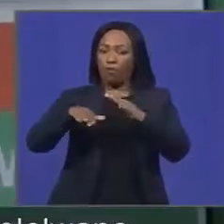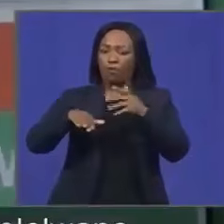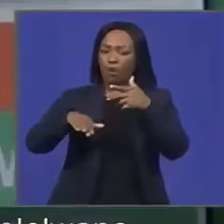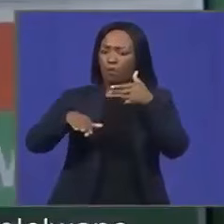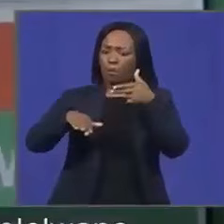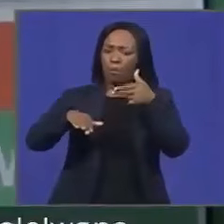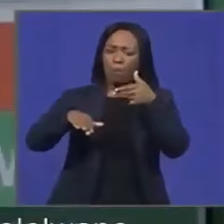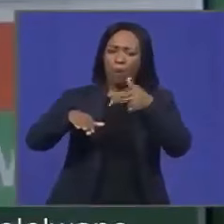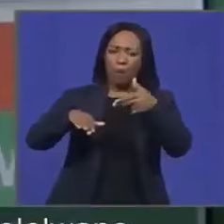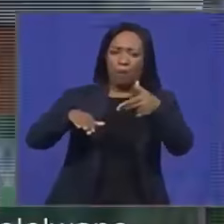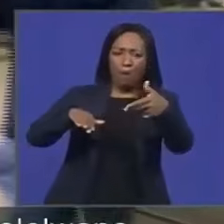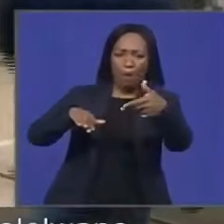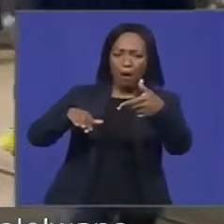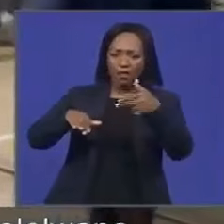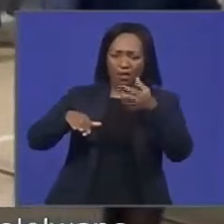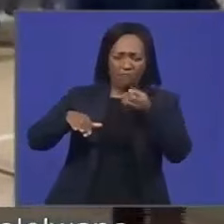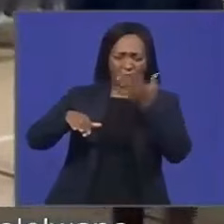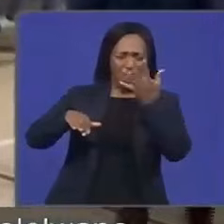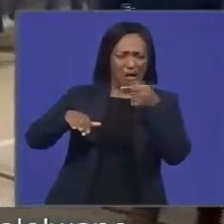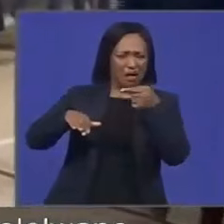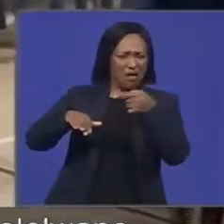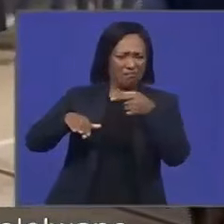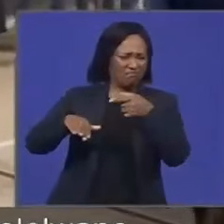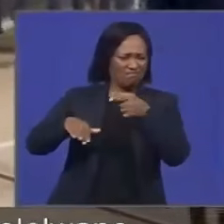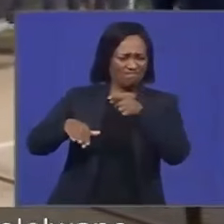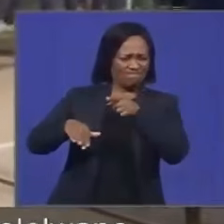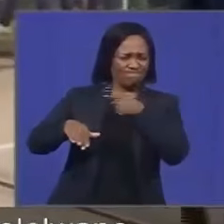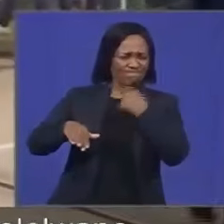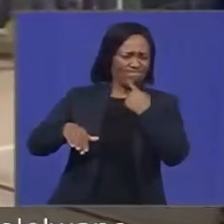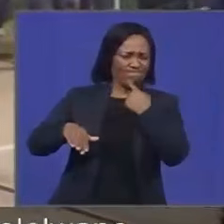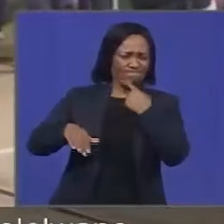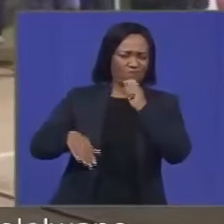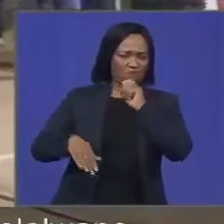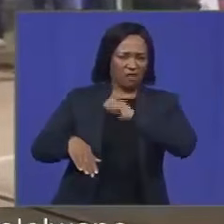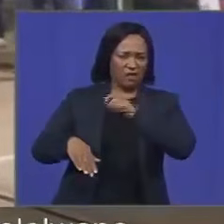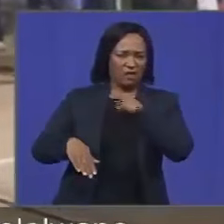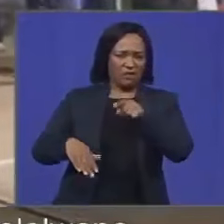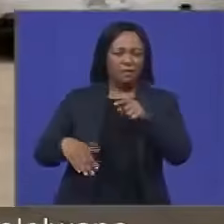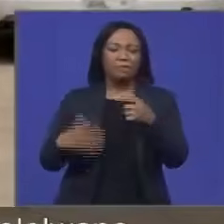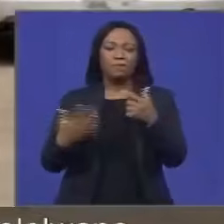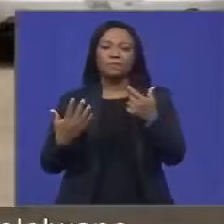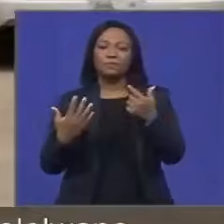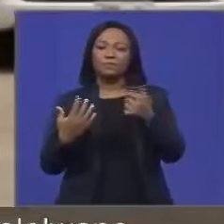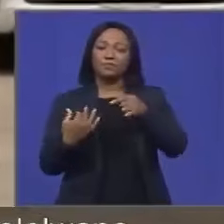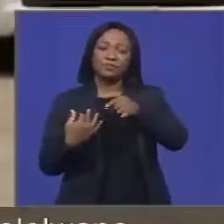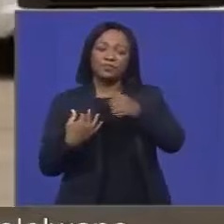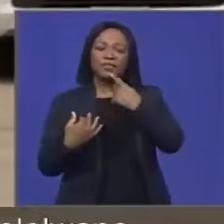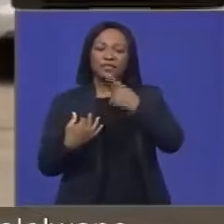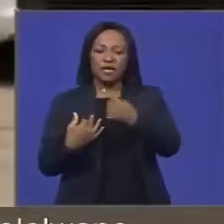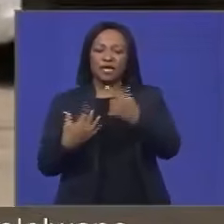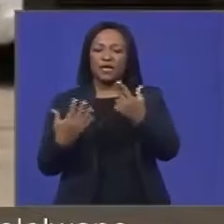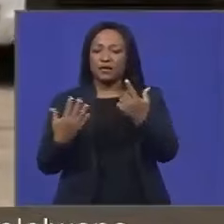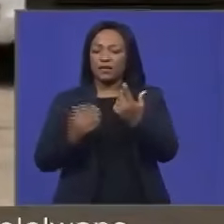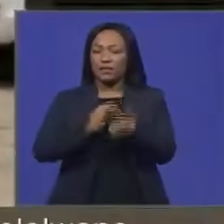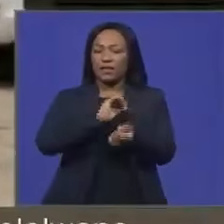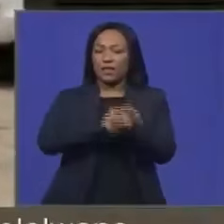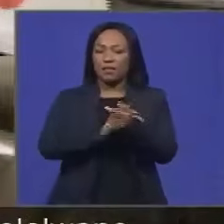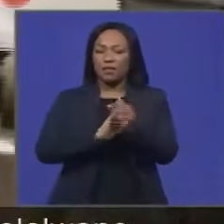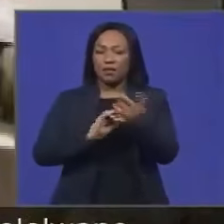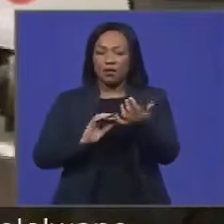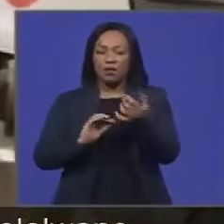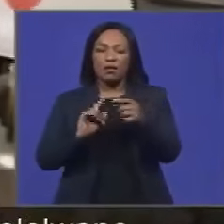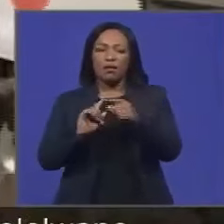thoto e neng e fitlhegile ebile e belaetsa. Tona ya merero ya selegae a re tiro eno e diragetse ka ntlha ya tshedimosetso